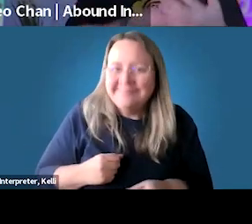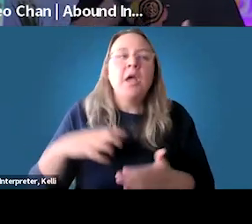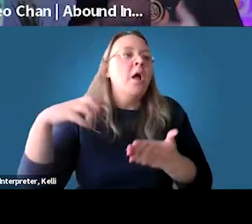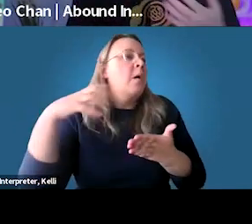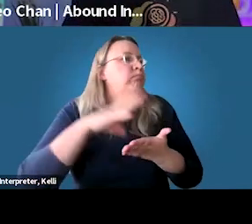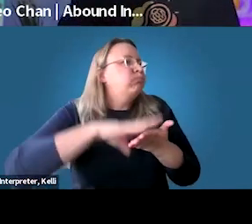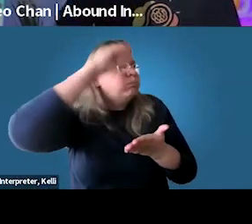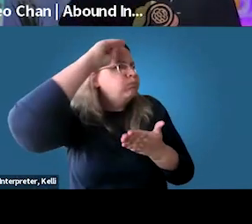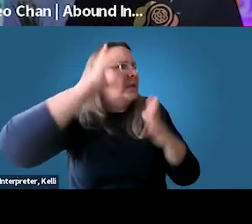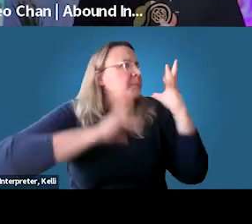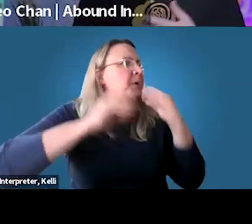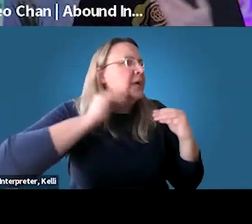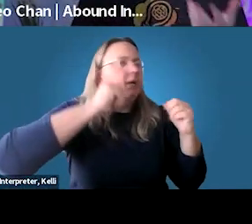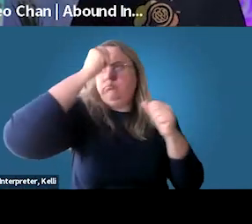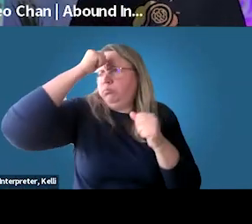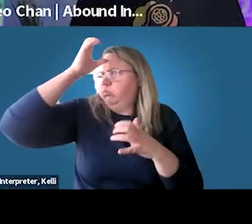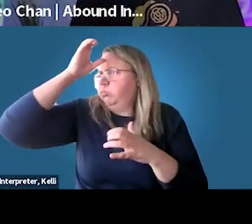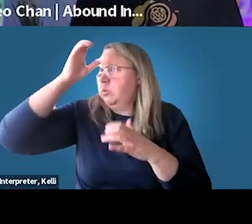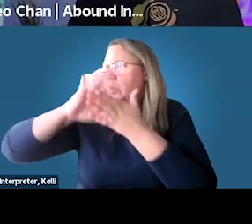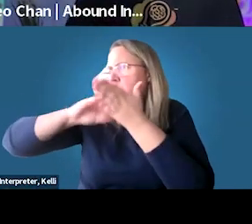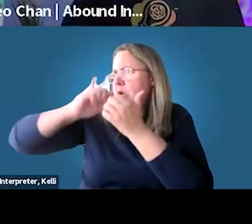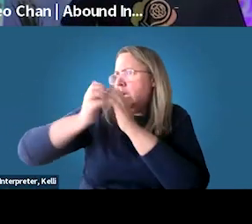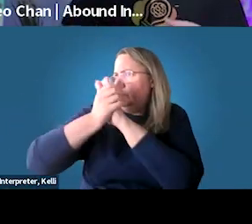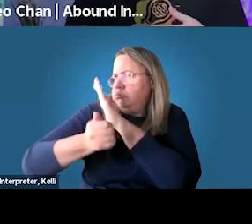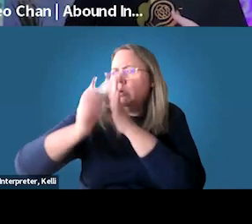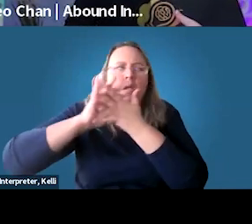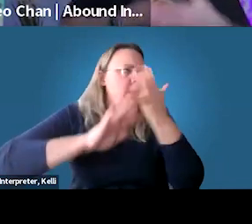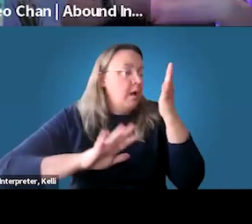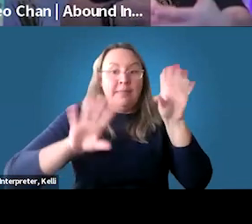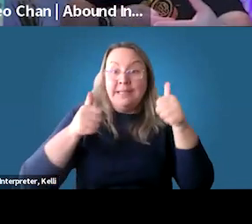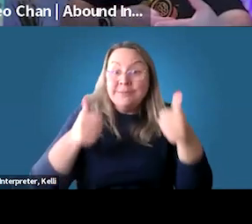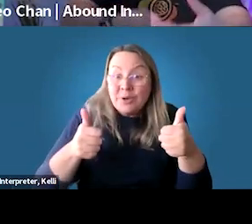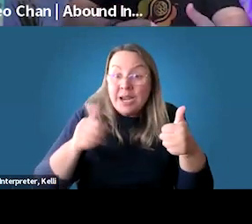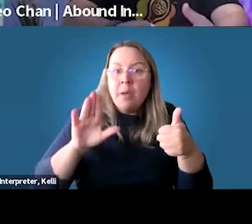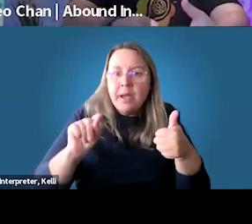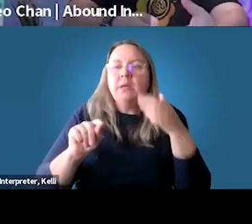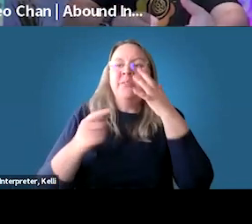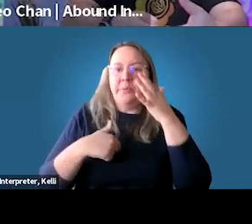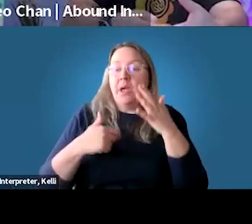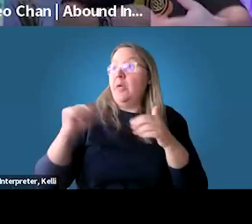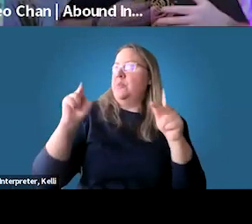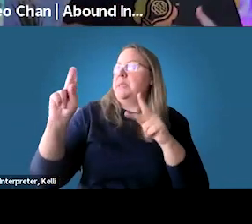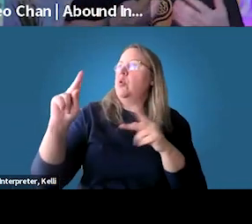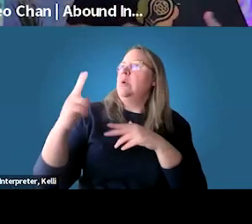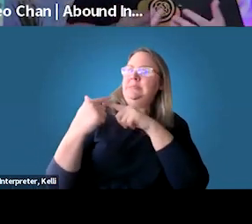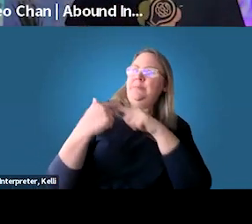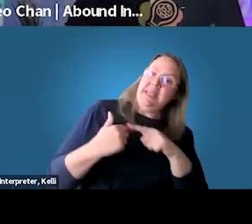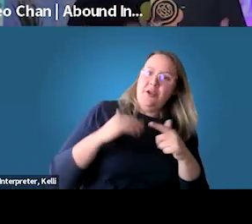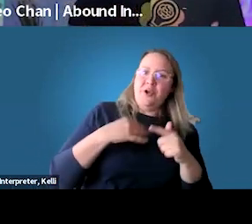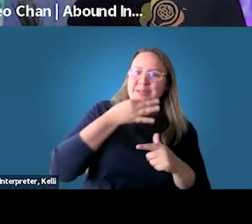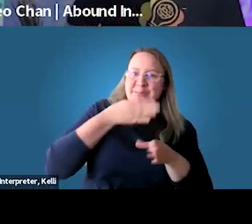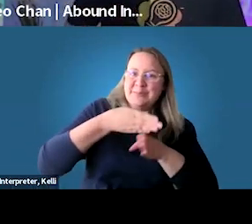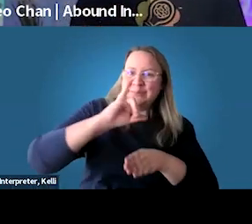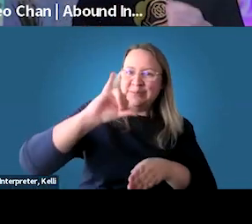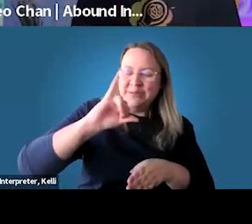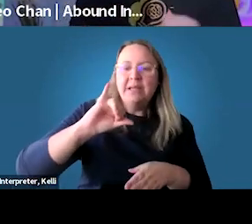experiences, we've learned how to do things, which is great. And we're also perceived as experts from others. So while this is